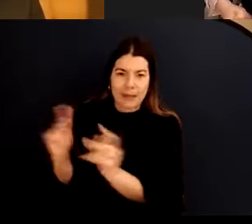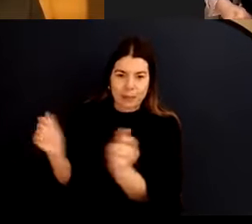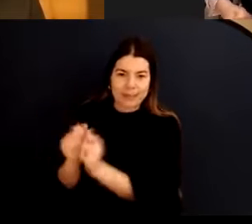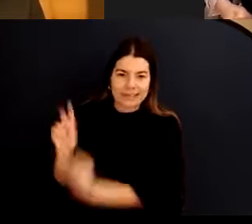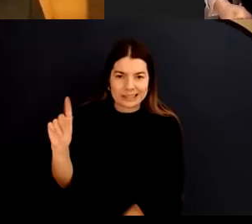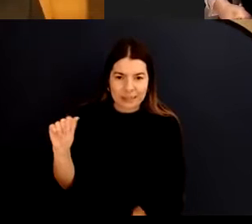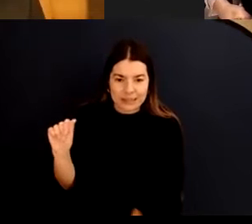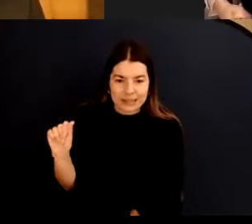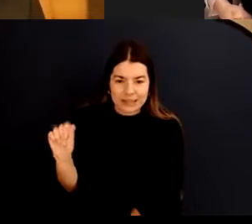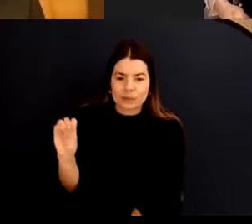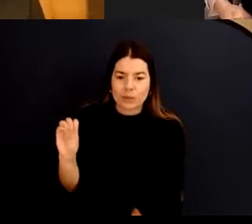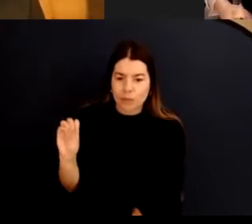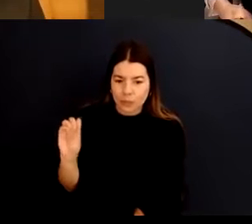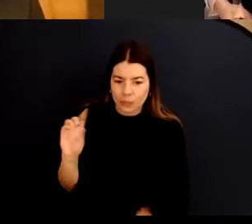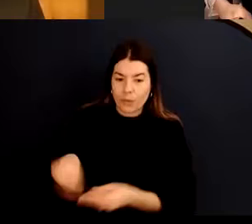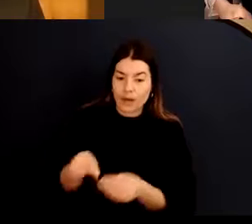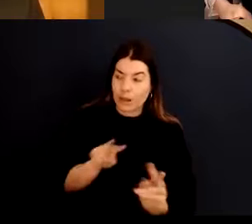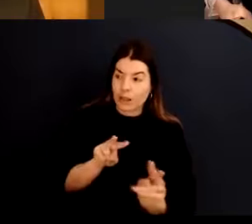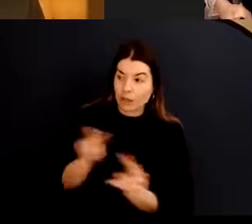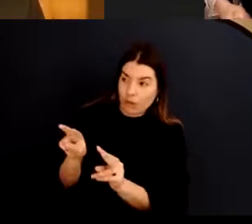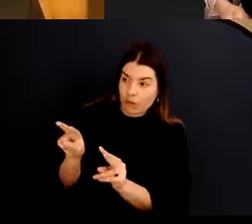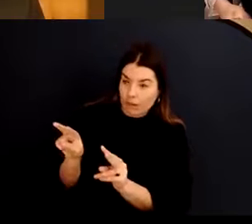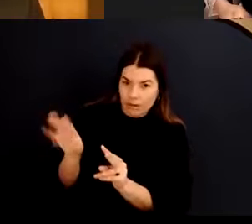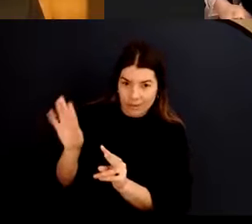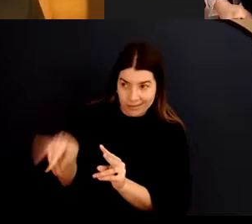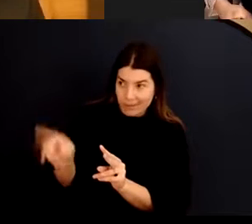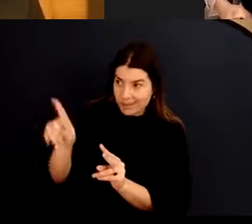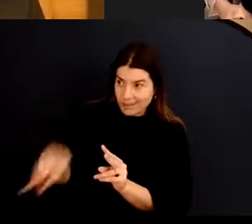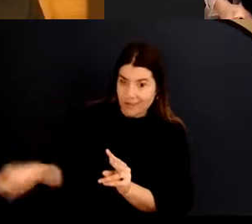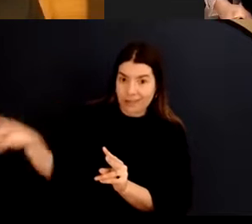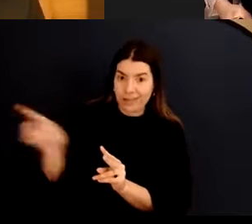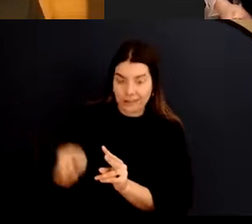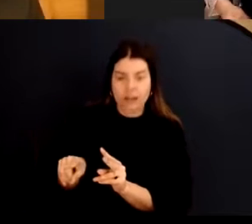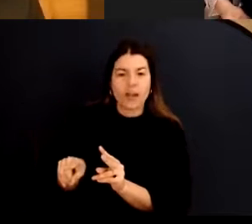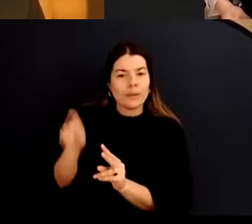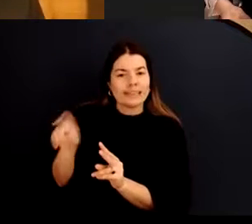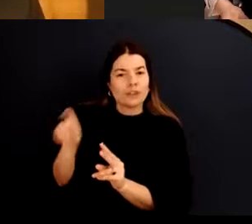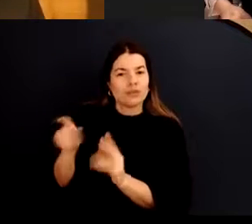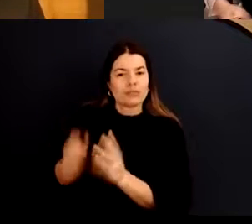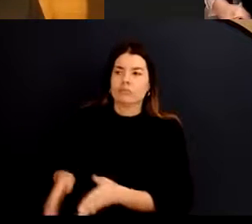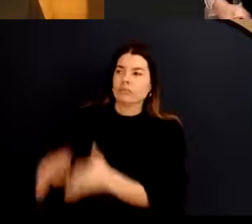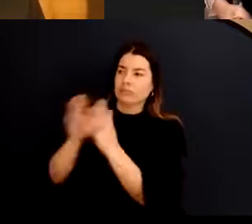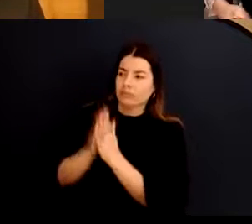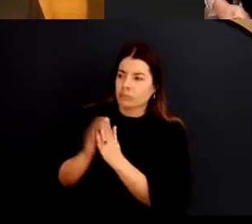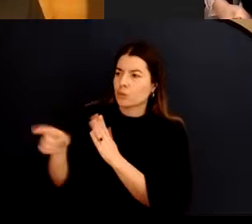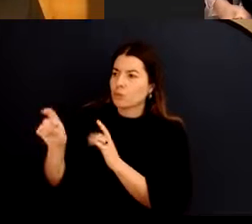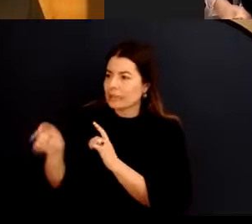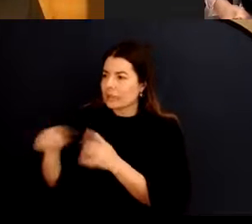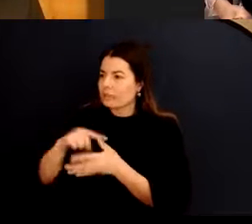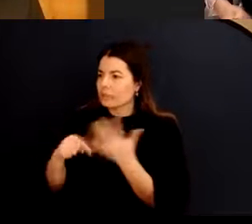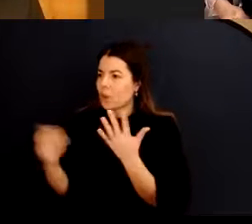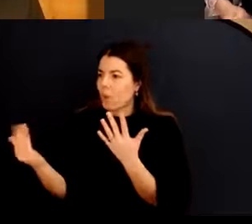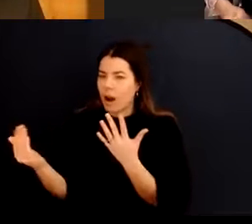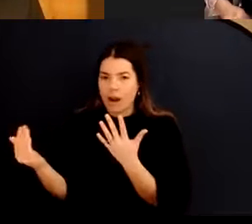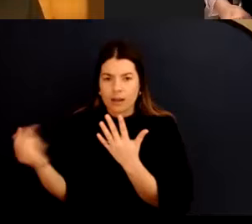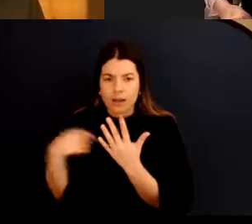really ask them what it is that they need and what we can do for them. I don't know if